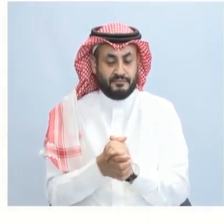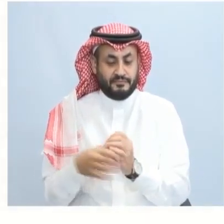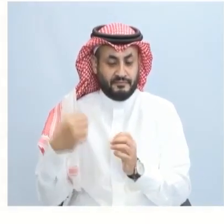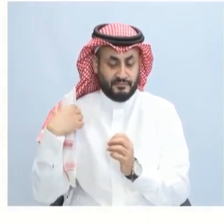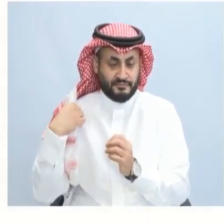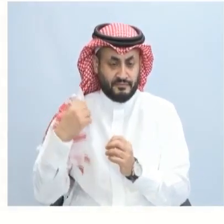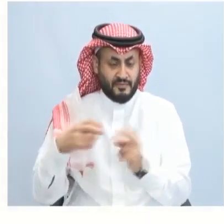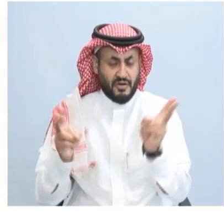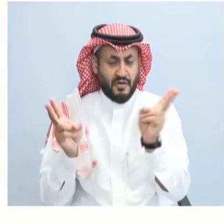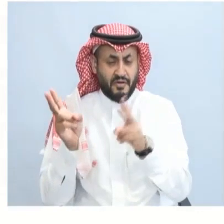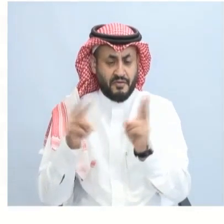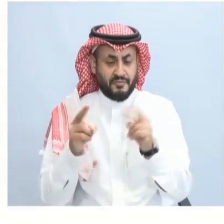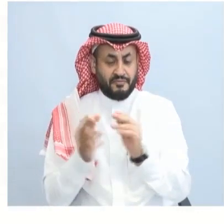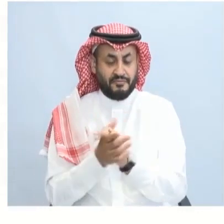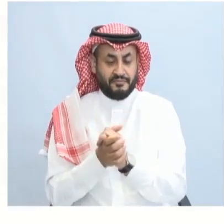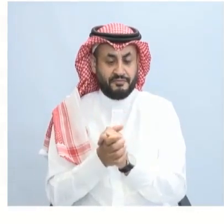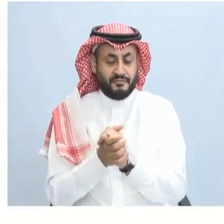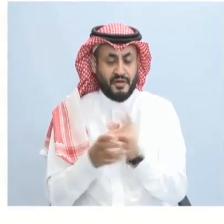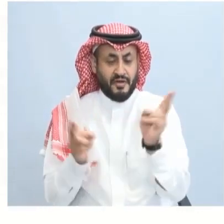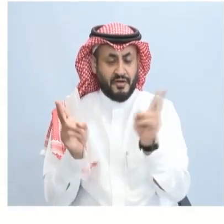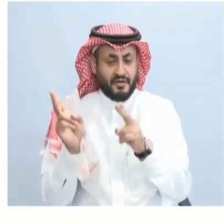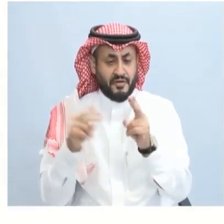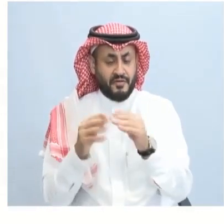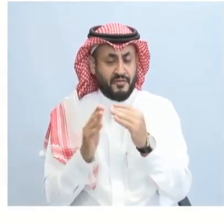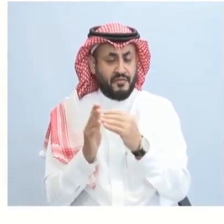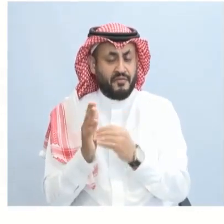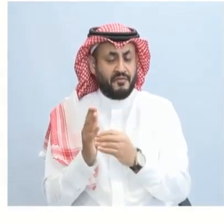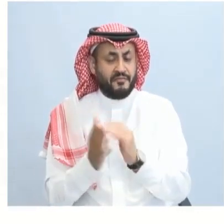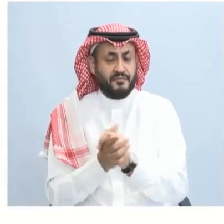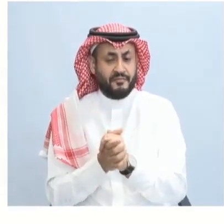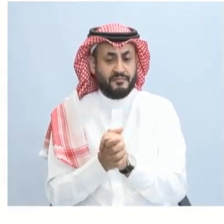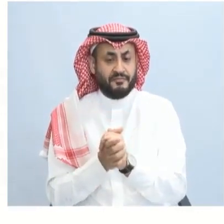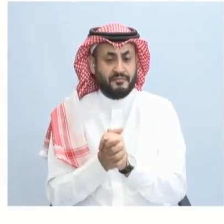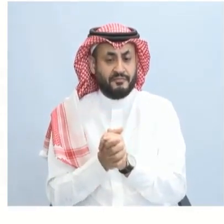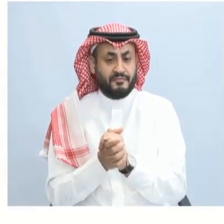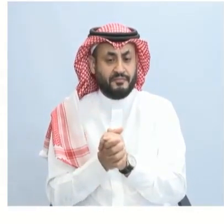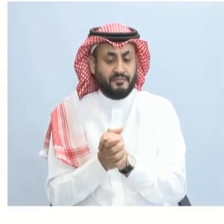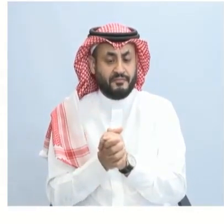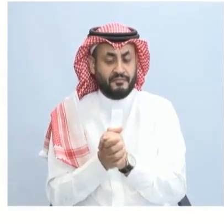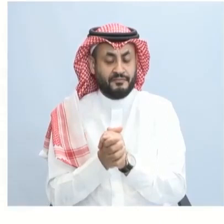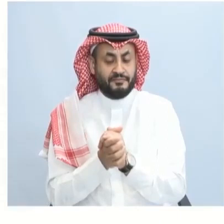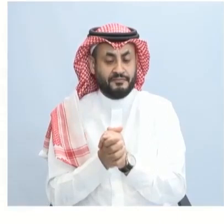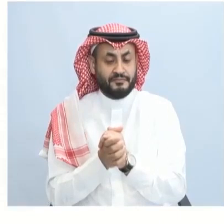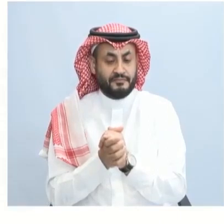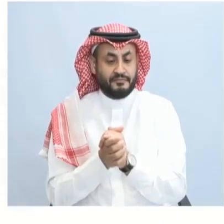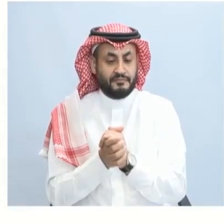Now, what are the discussing options that Ahmed used here in the discussion? We have here